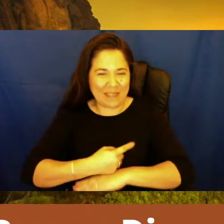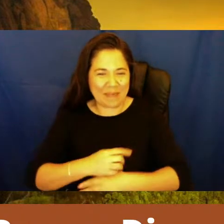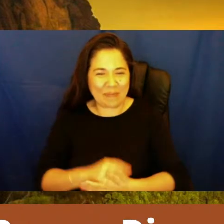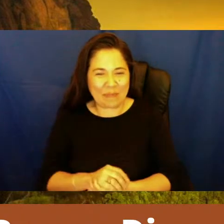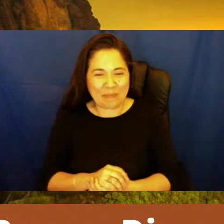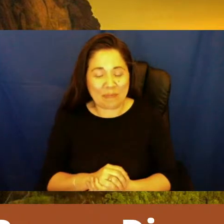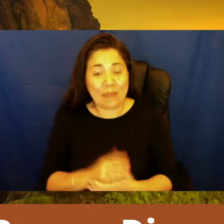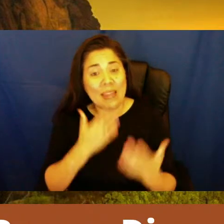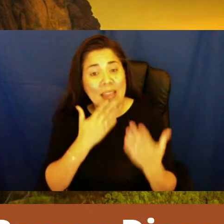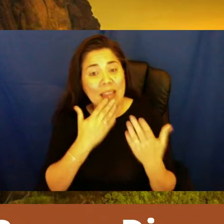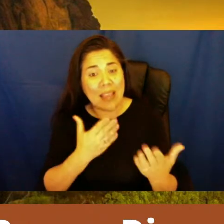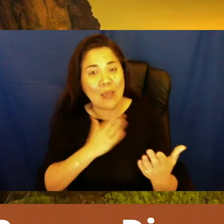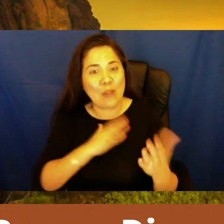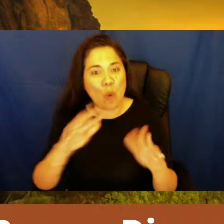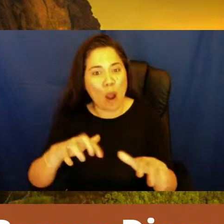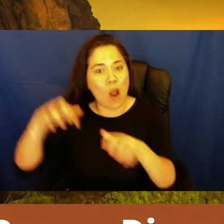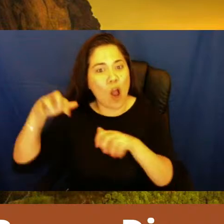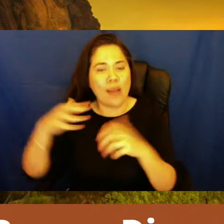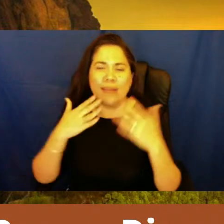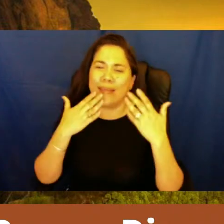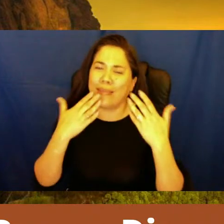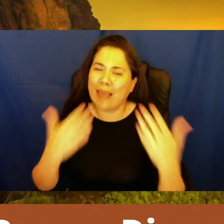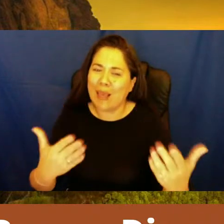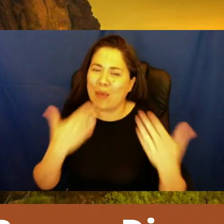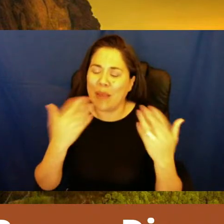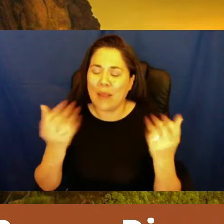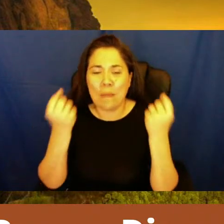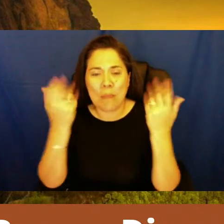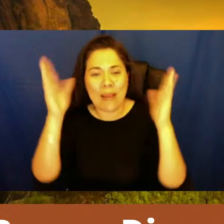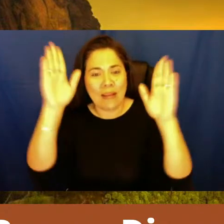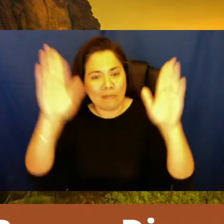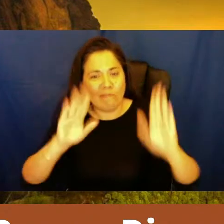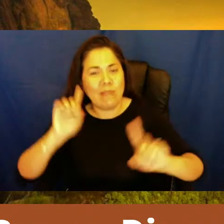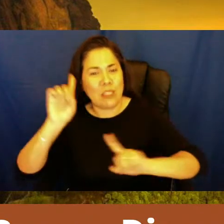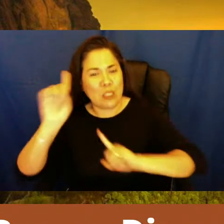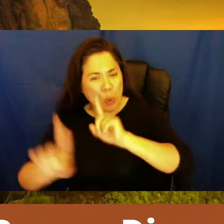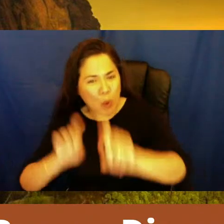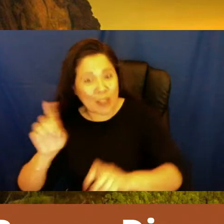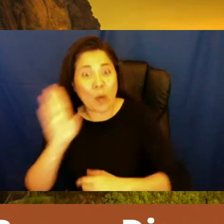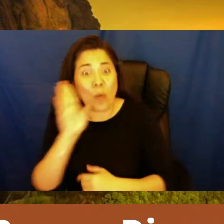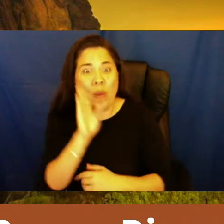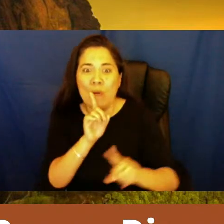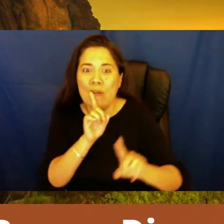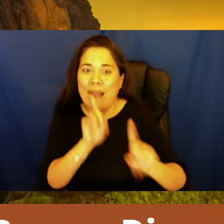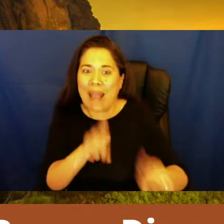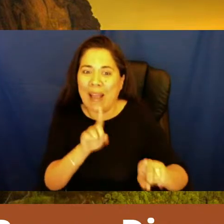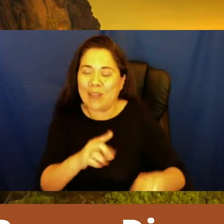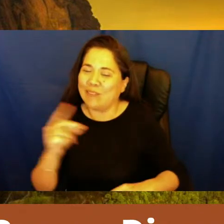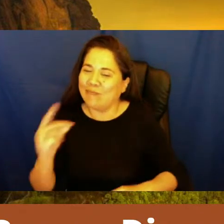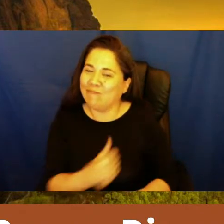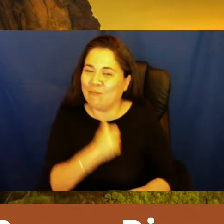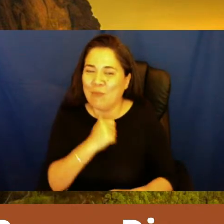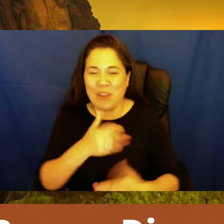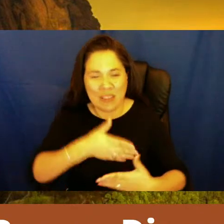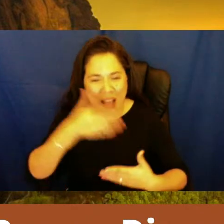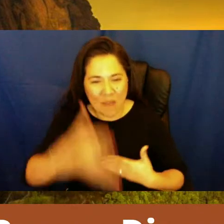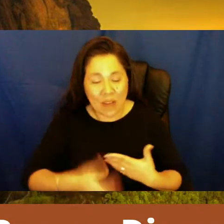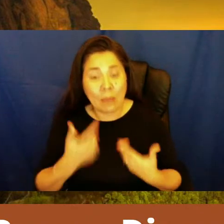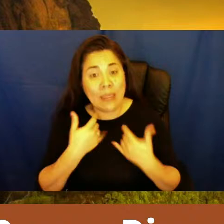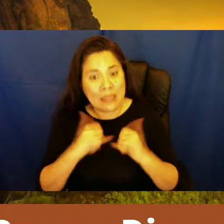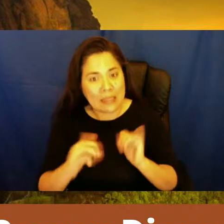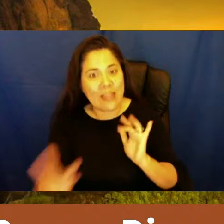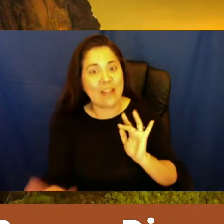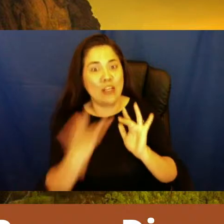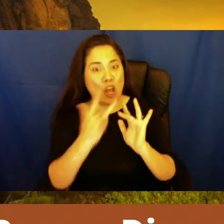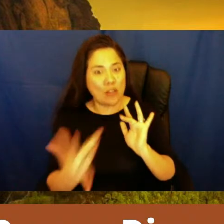And thank you all to our audience so much for the wonderful questions. We definitely want to answer those questions that we couldn't get to. So keep them coming. Keep in touch with